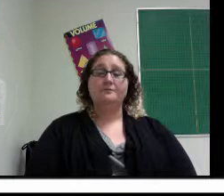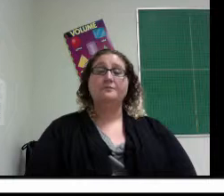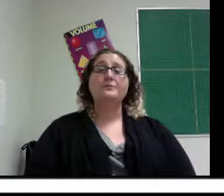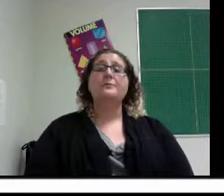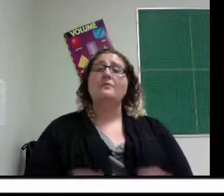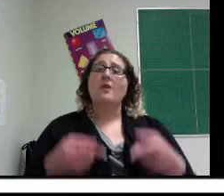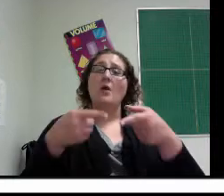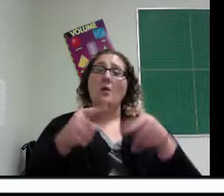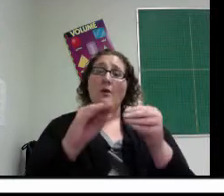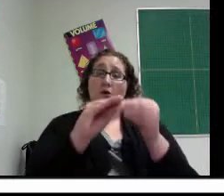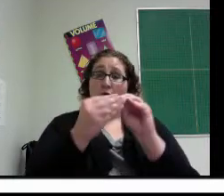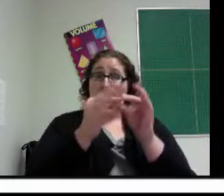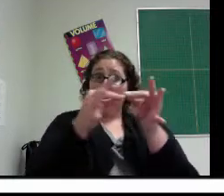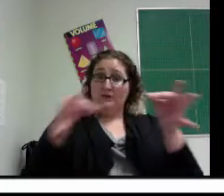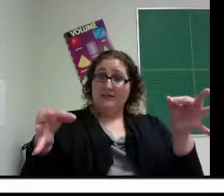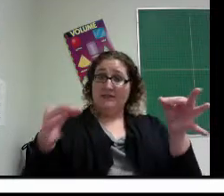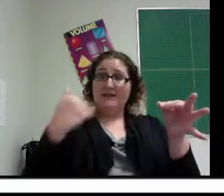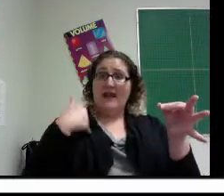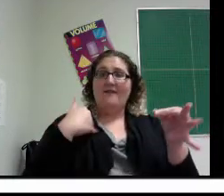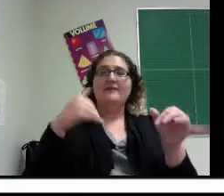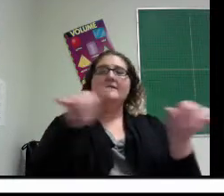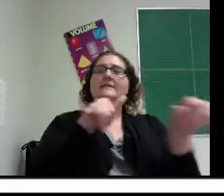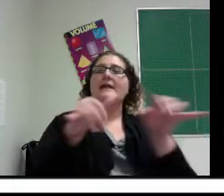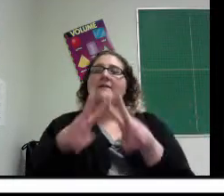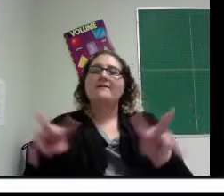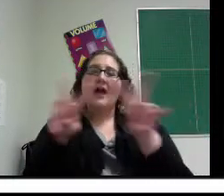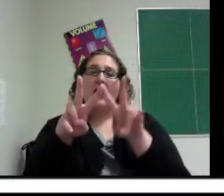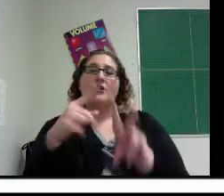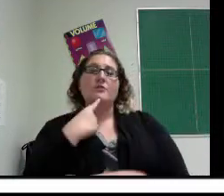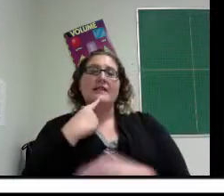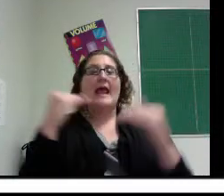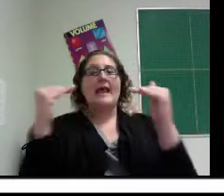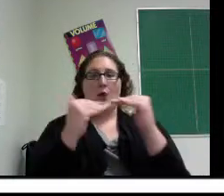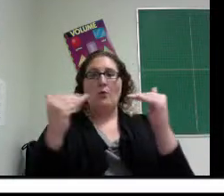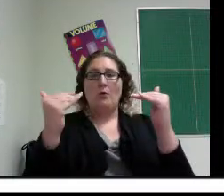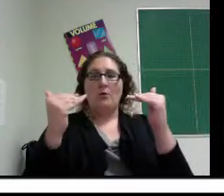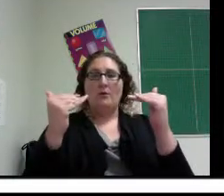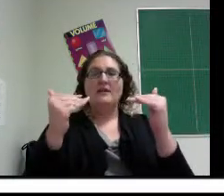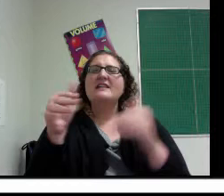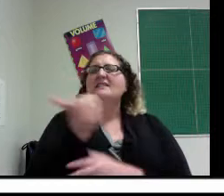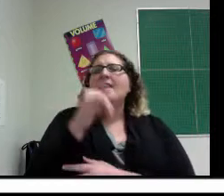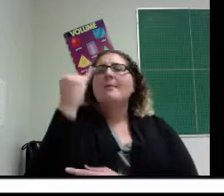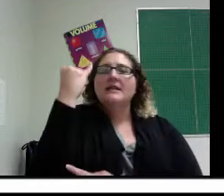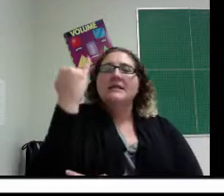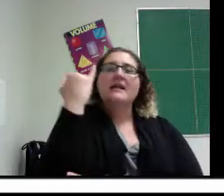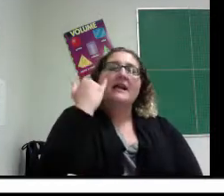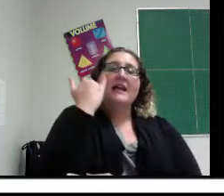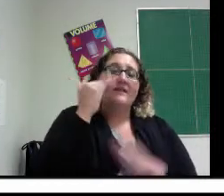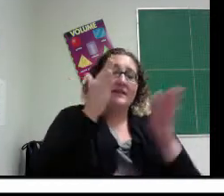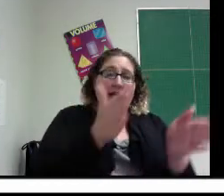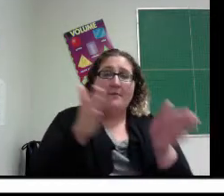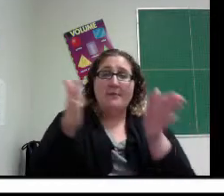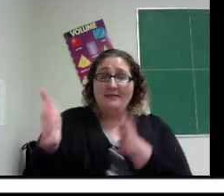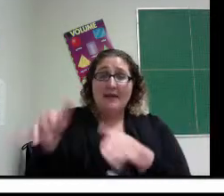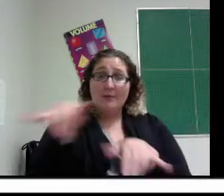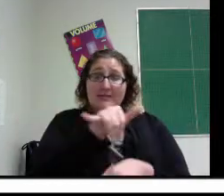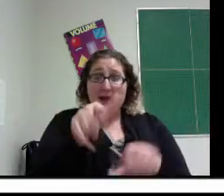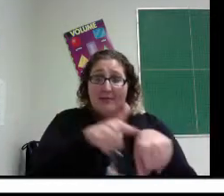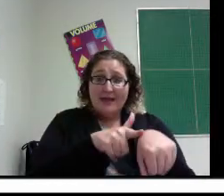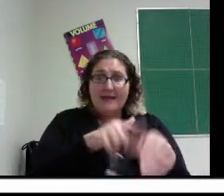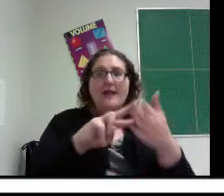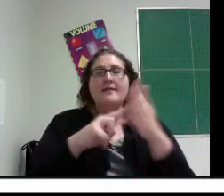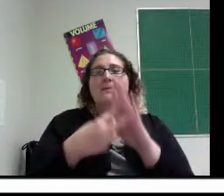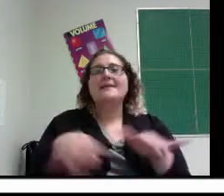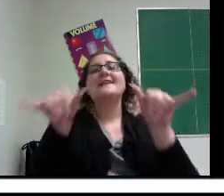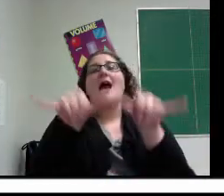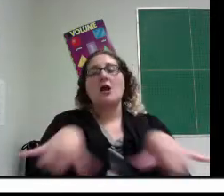When numerical expressions have the same value, you say that they are equal. Similarly, if two segments have the same length, then the segments are